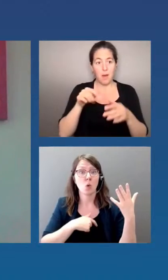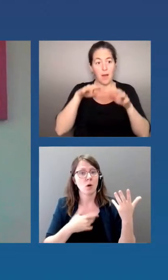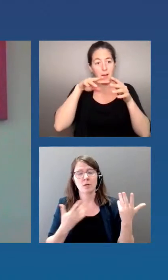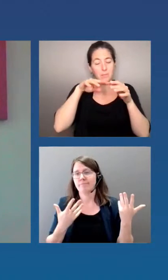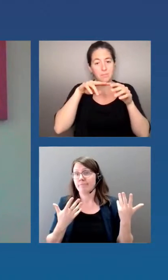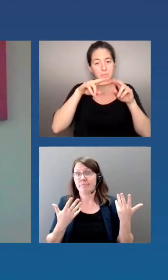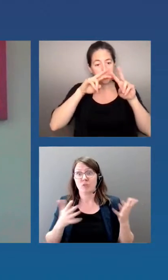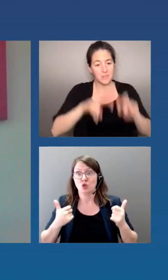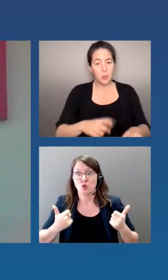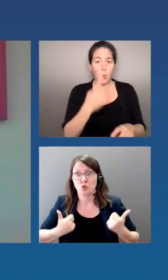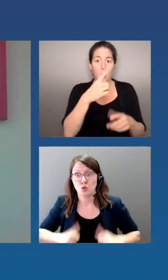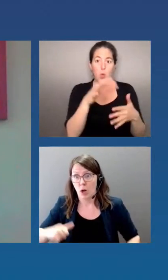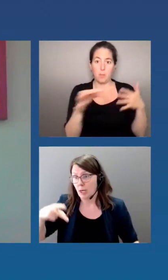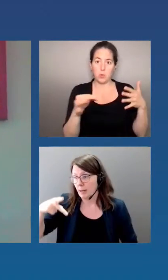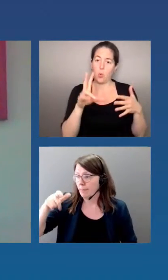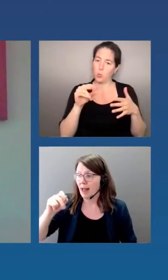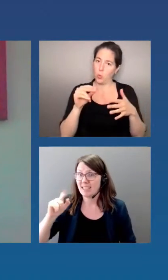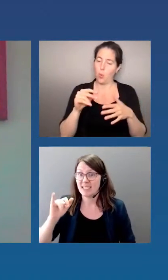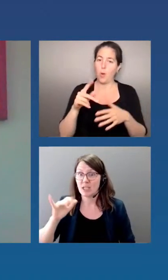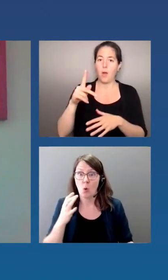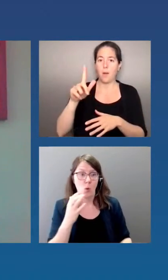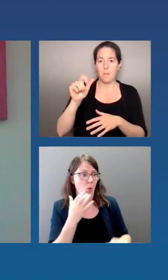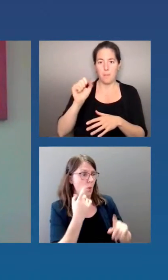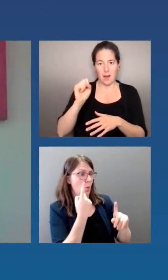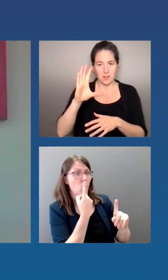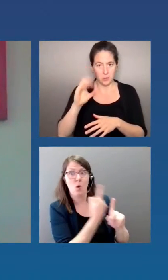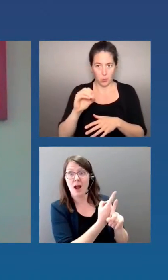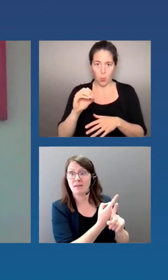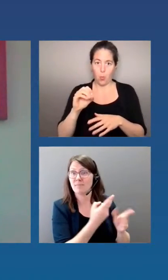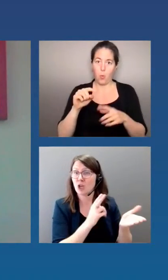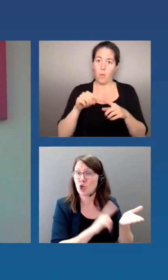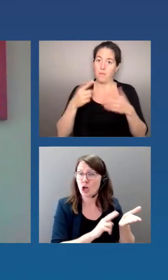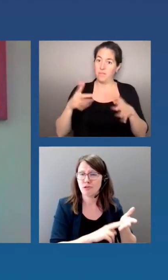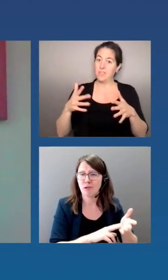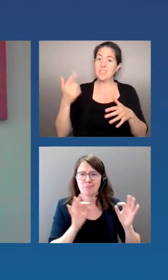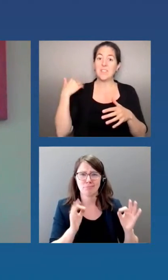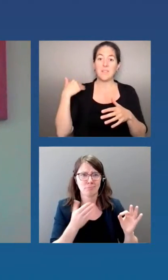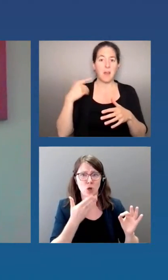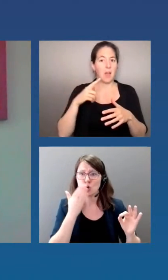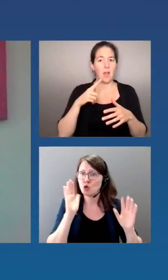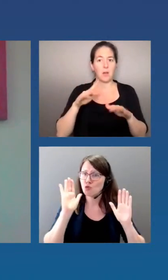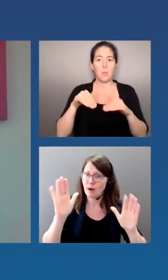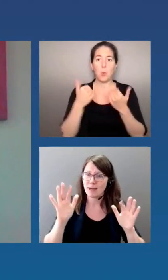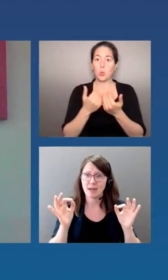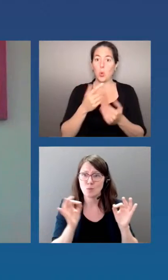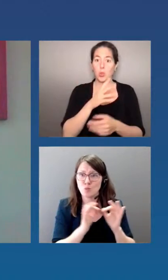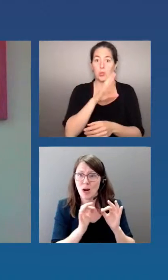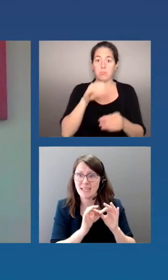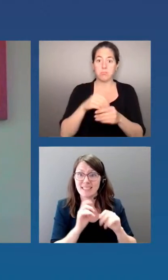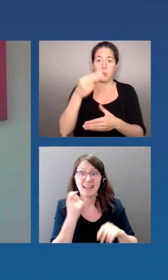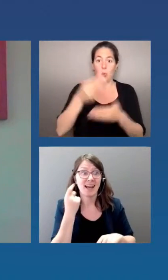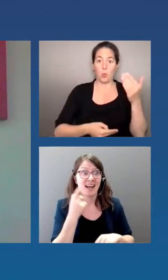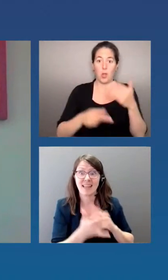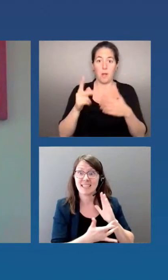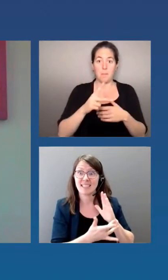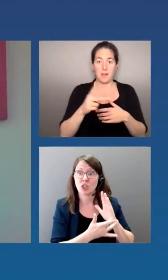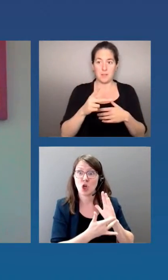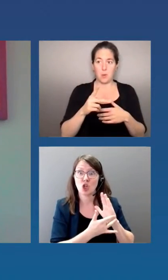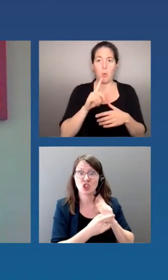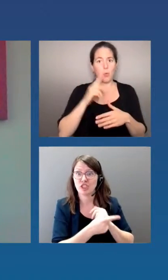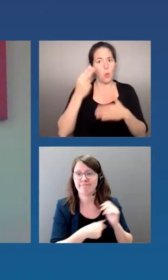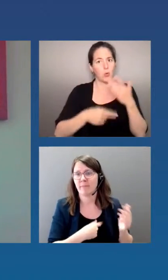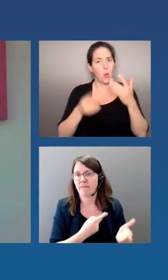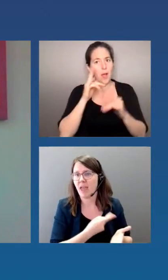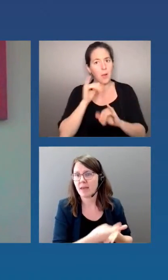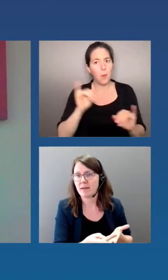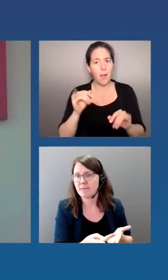basket. It didn't work. It was an incredible deal. The contract was amazing for the city of Ottawa, but ultimately the technology failed. So in